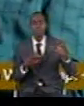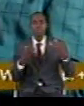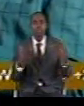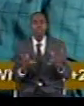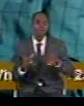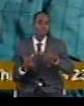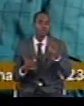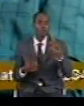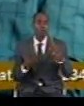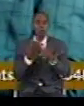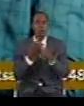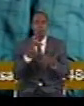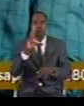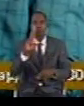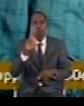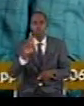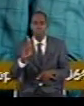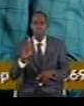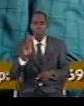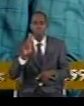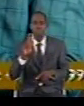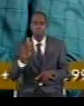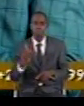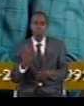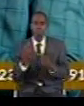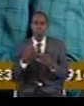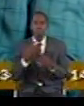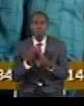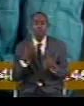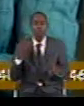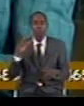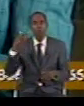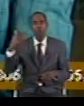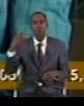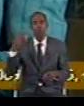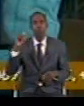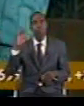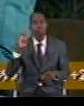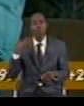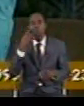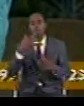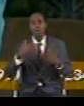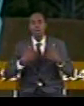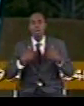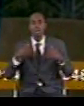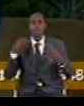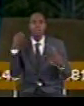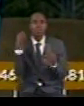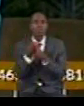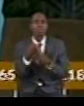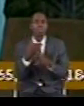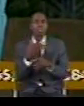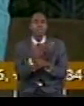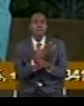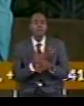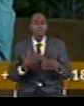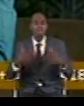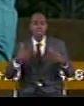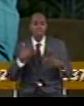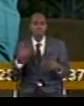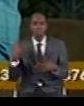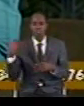the United Kingdom. This is coming from Grace, who had an accident and had a shoulder